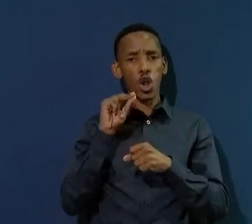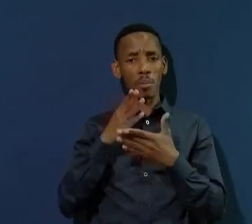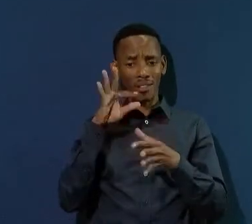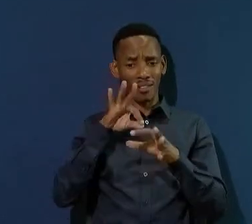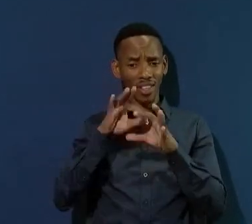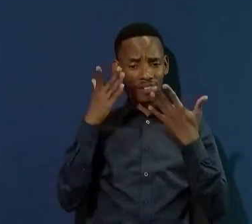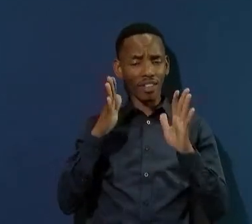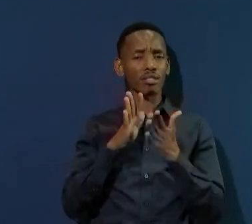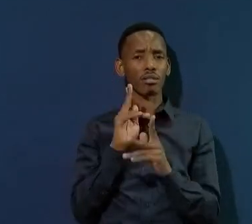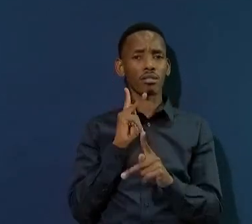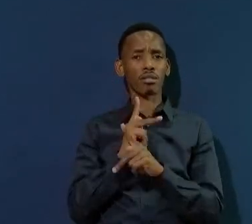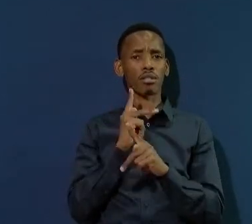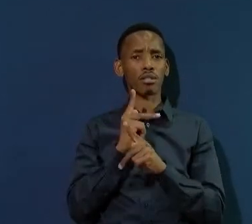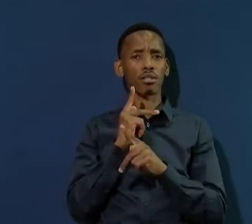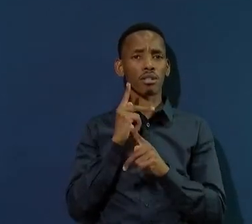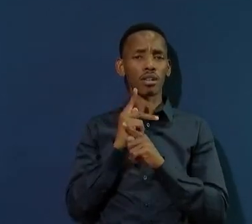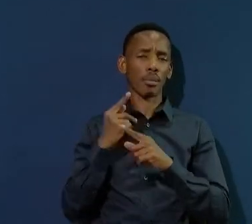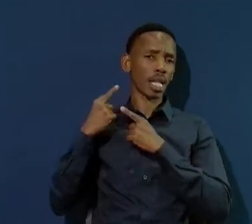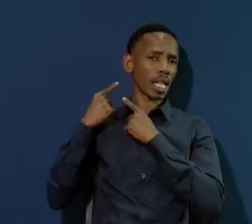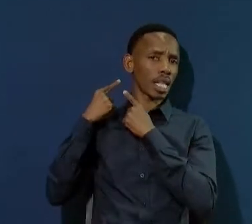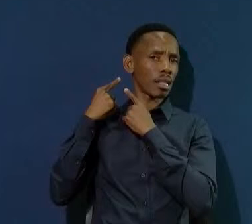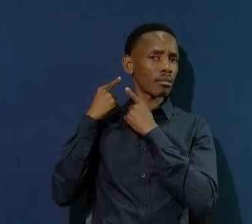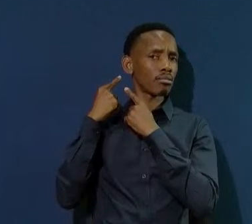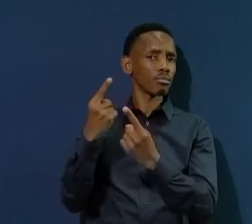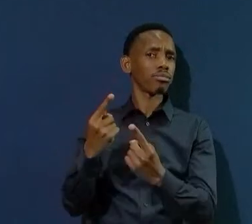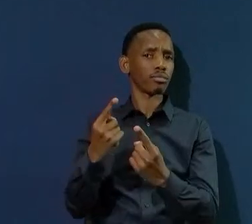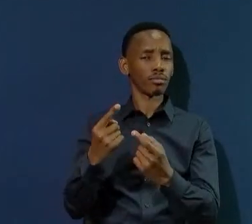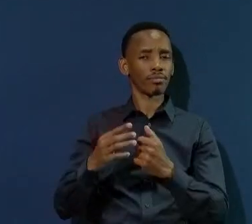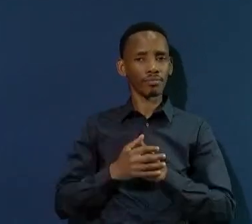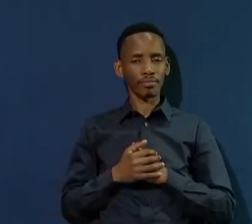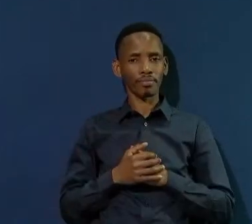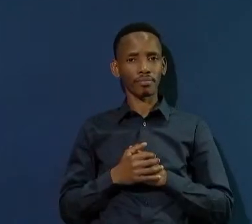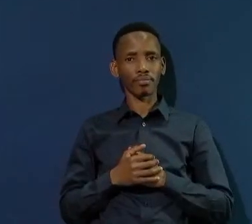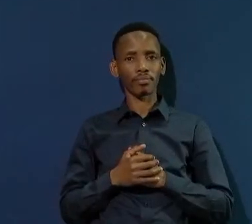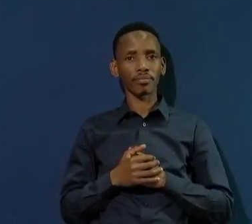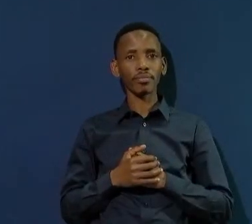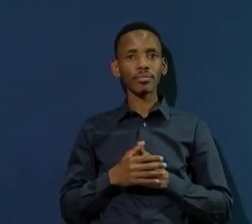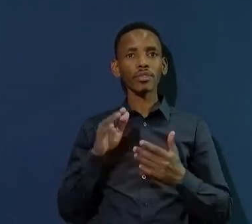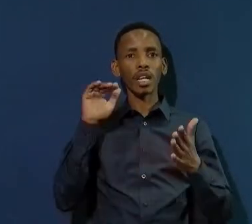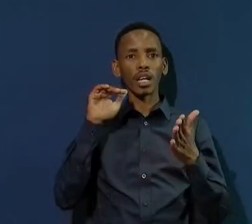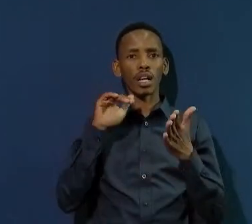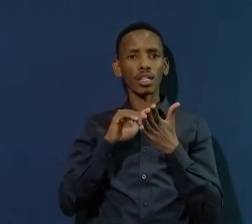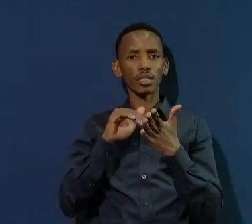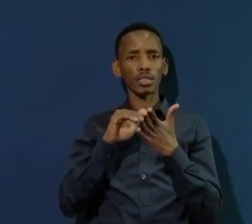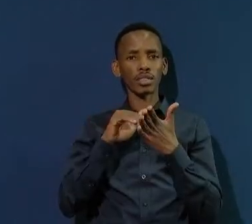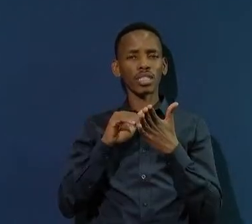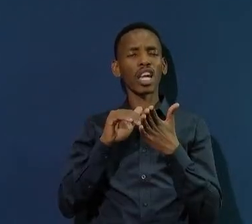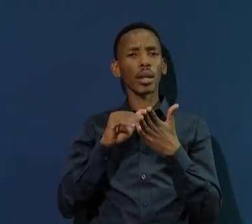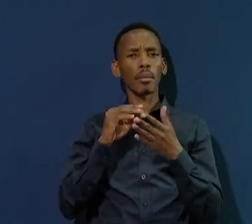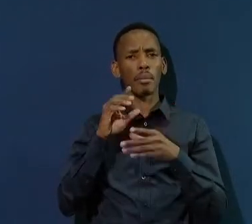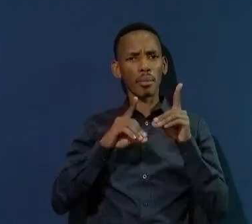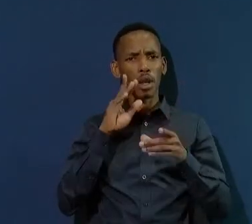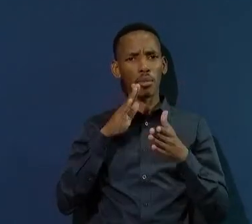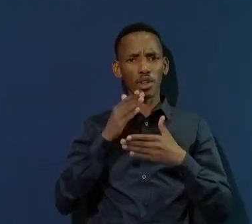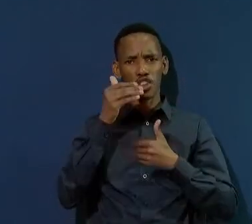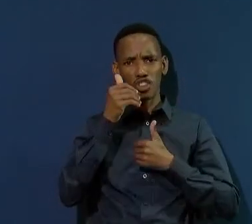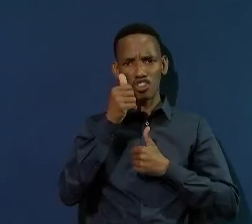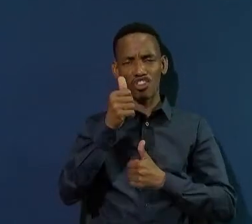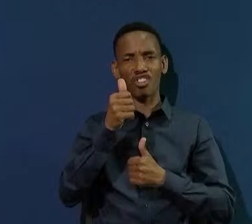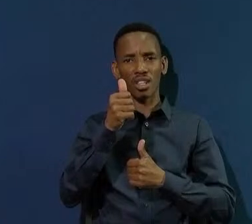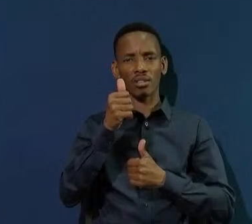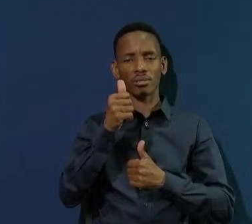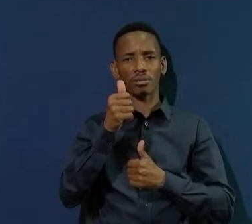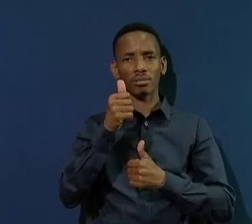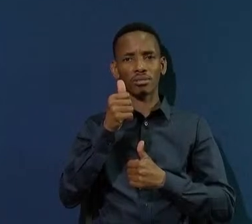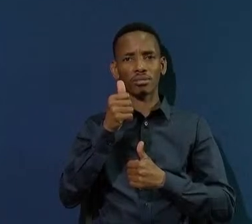So Yes. And it's- indeed to it's not any a nice to referendums have. that we may have. Yes, and I the do believe. referendum and everything else. It's not a nice to have. Right. It